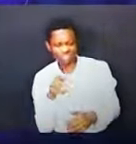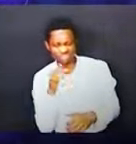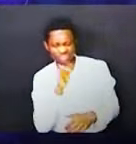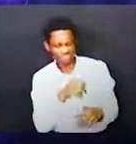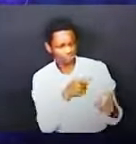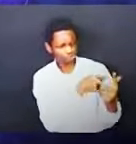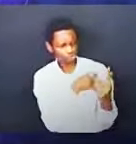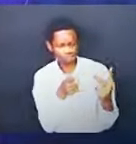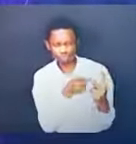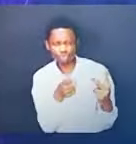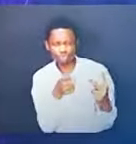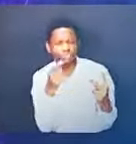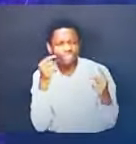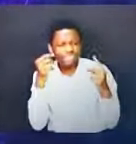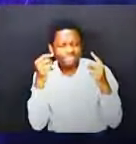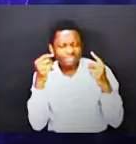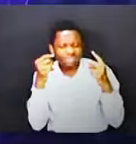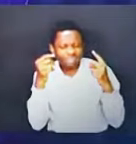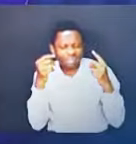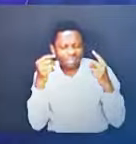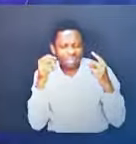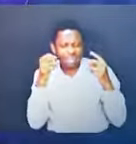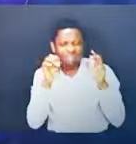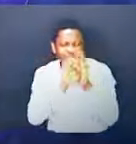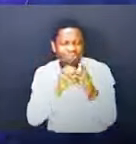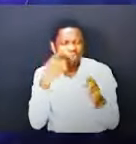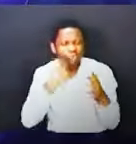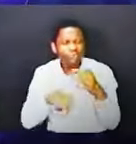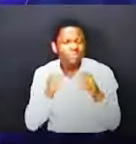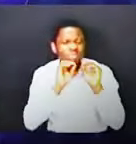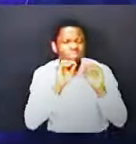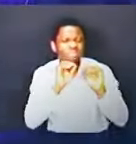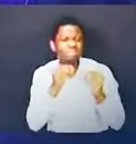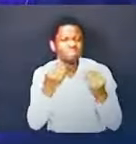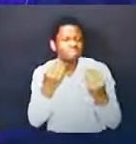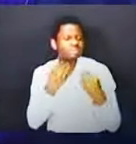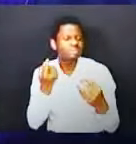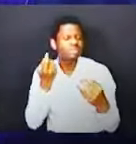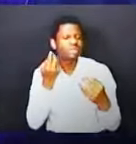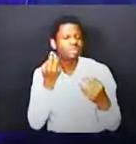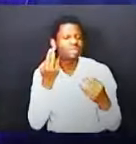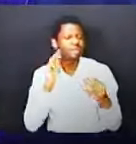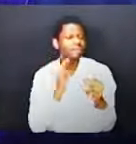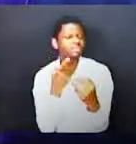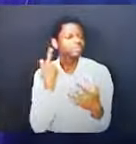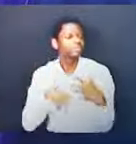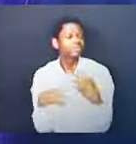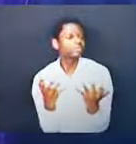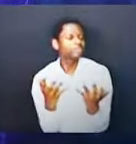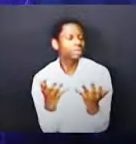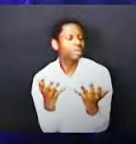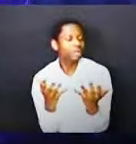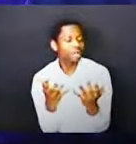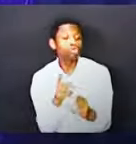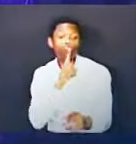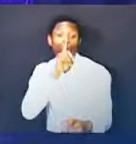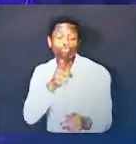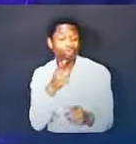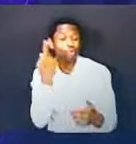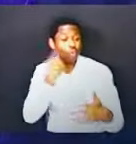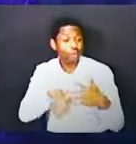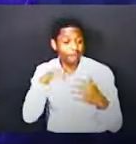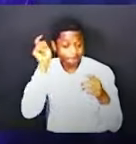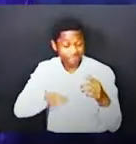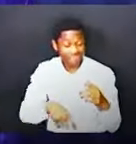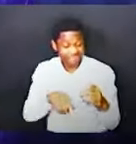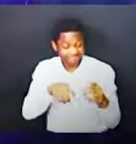chere ye. The most important thing that should fill the temple of God is his glory, not human being. A di hu hia pa se se se se onyame